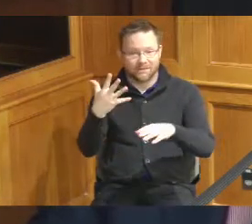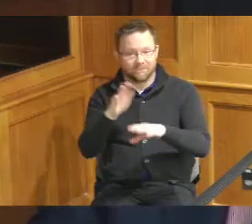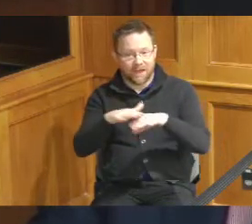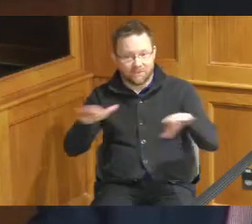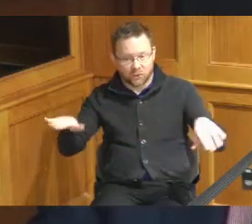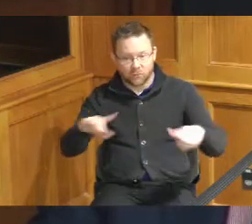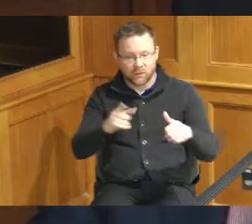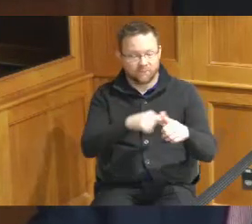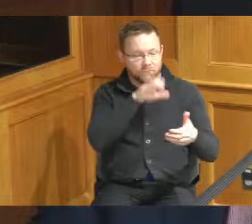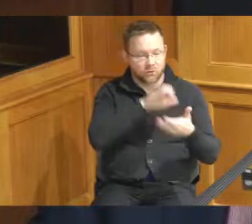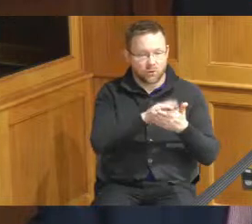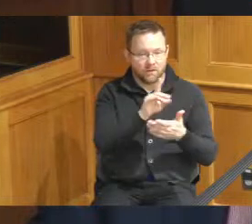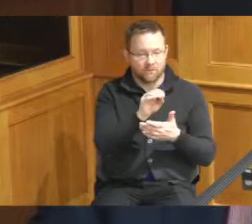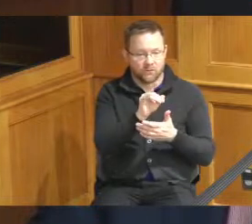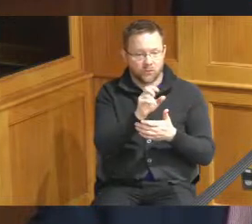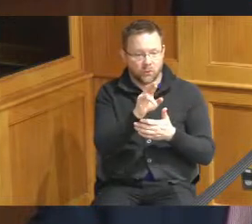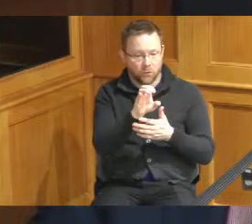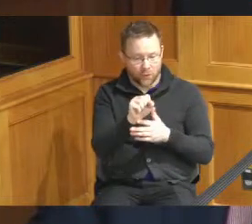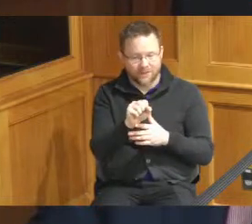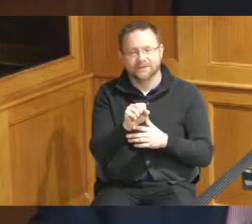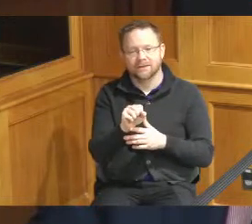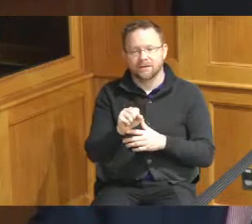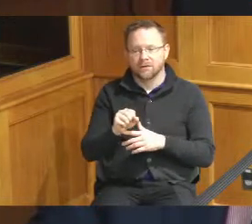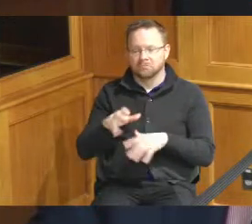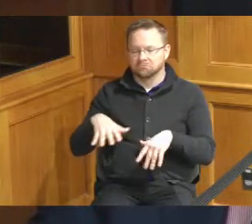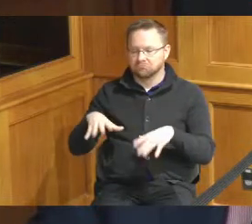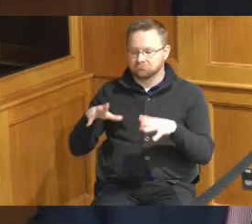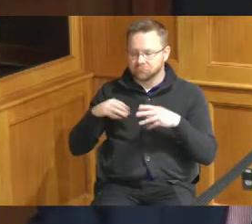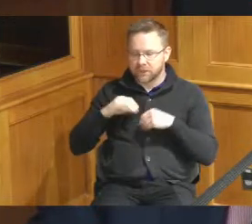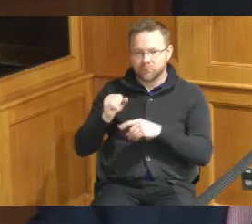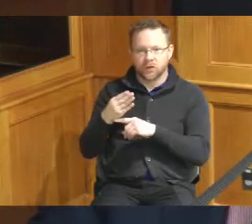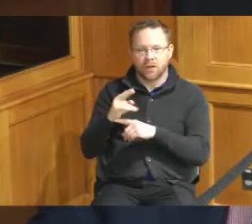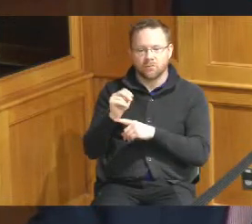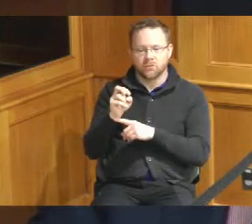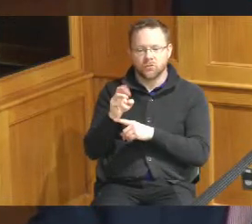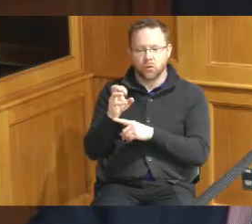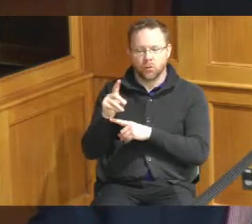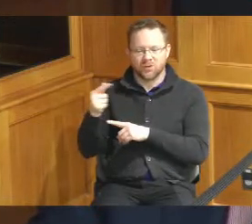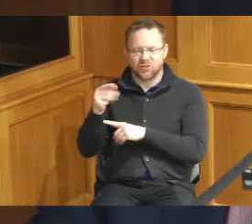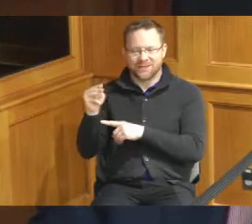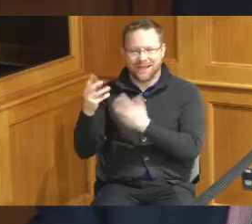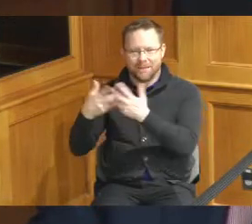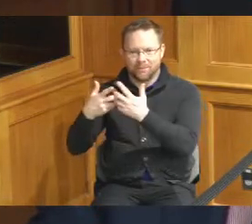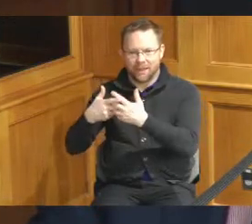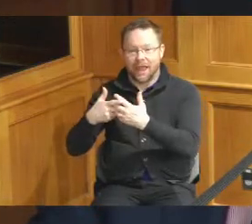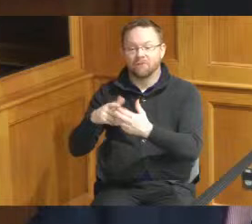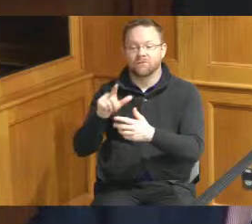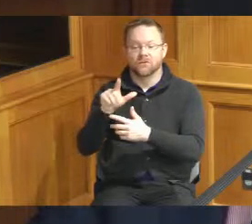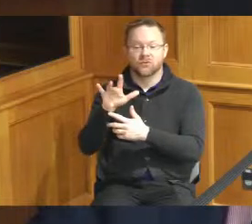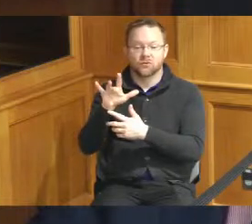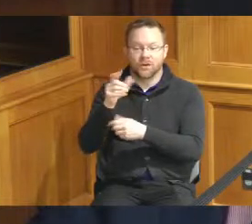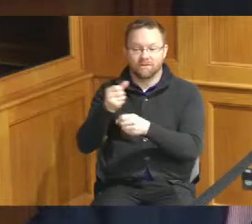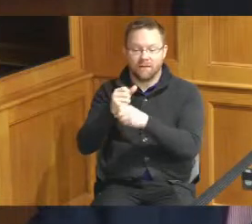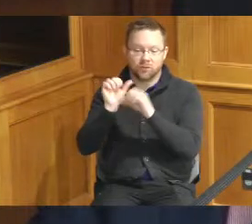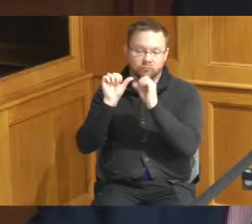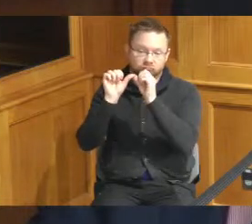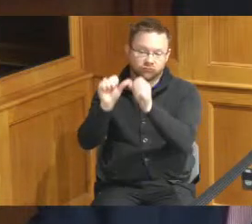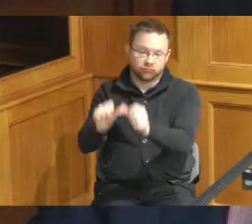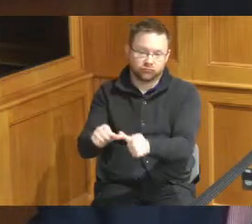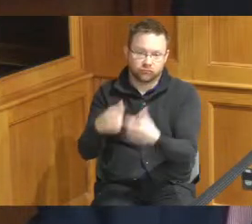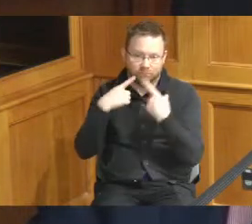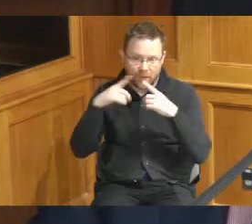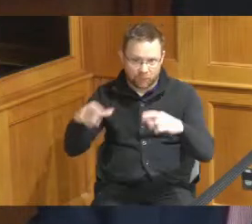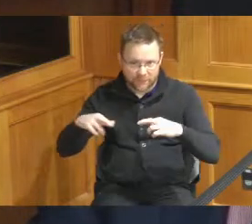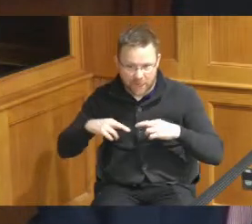first wife, Dolores, John took a job at the Norwood General Motors plant where he retired after 25 years of service. He